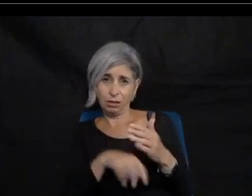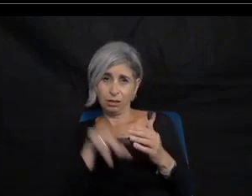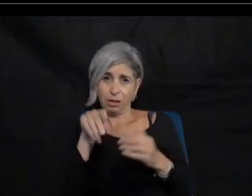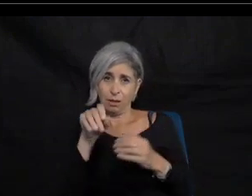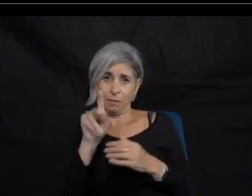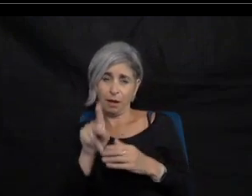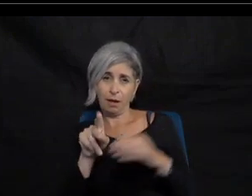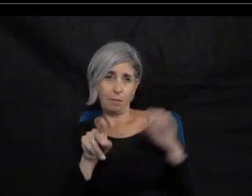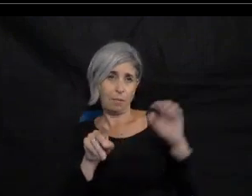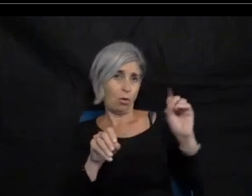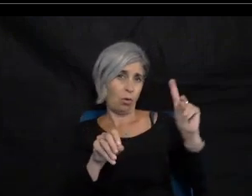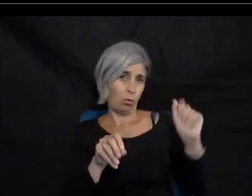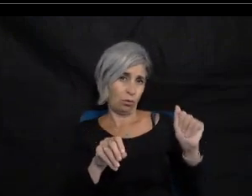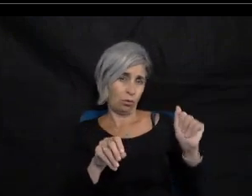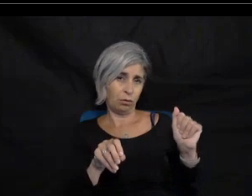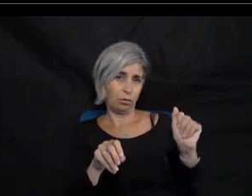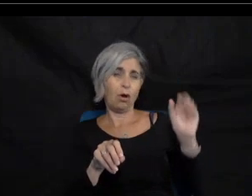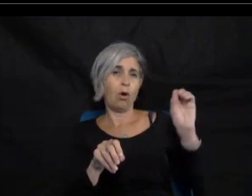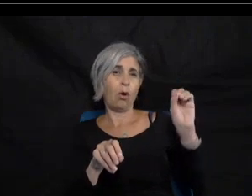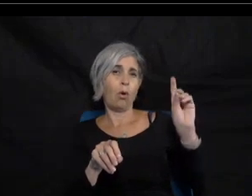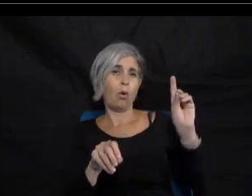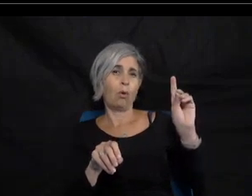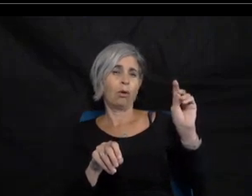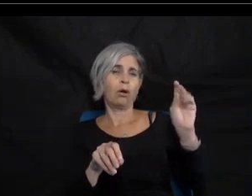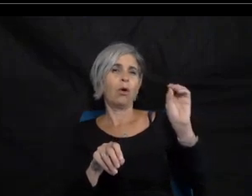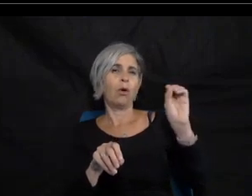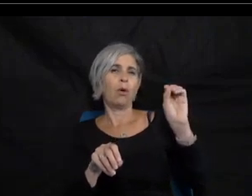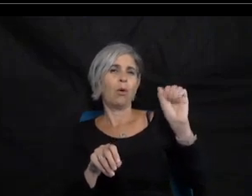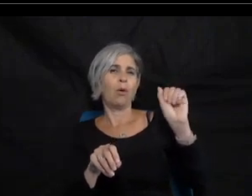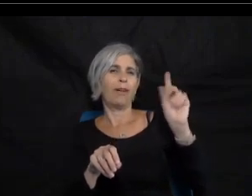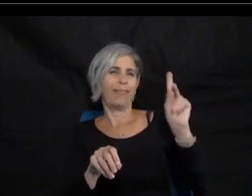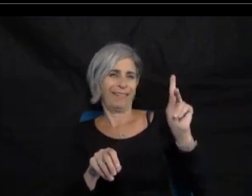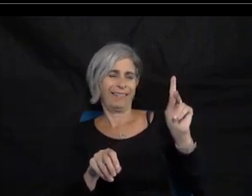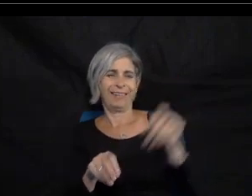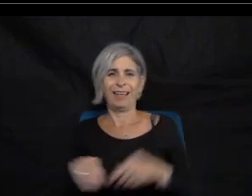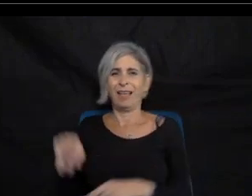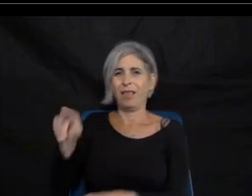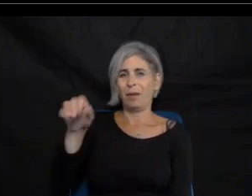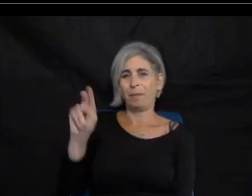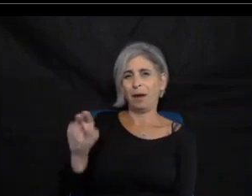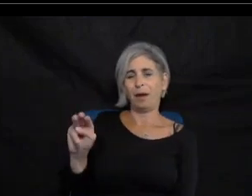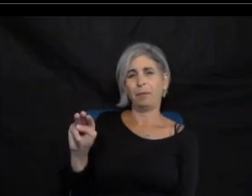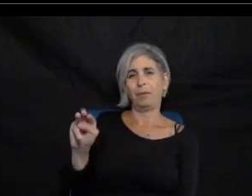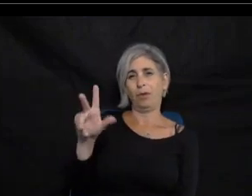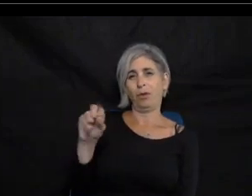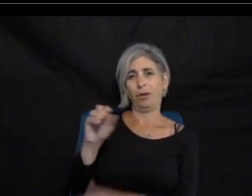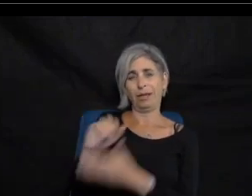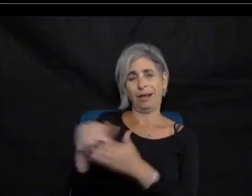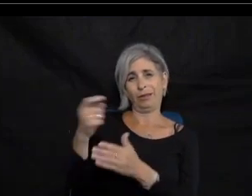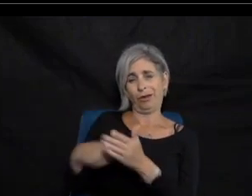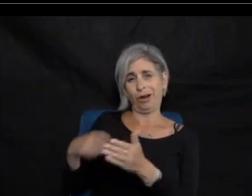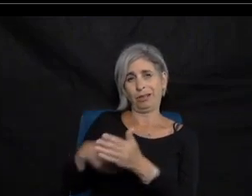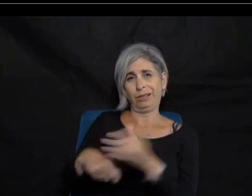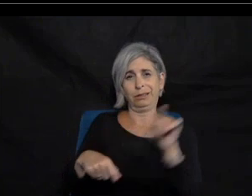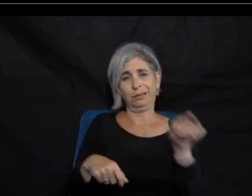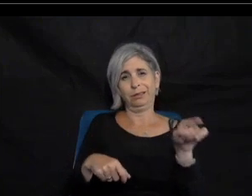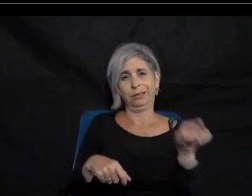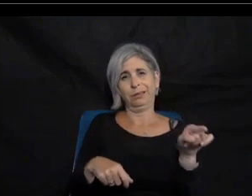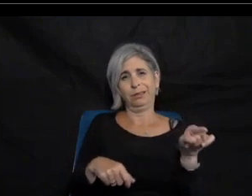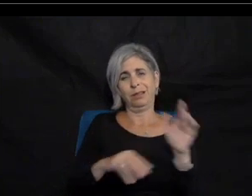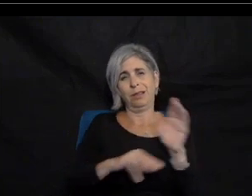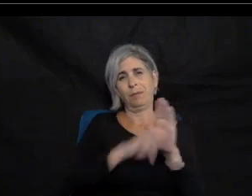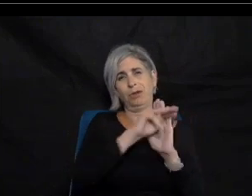street trees. The palm provided $4 in benefits for every $30 in costs, compared to the